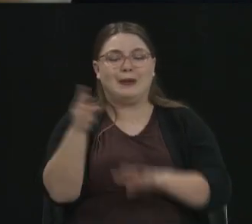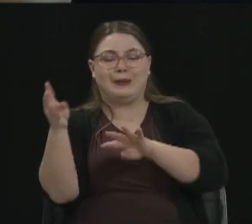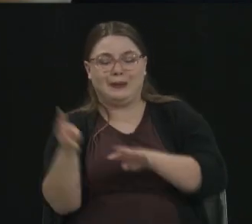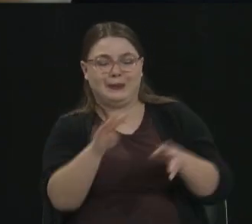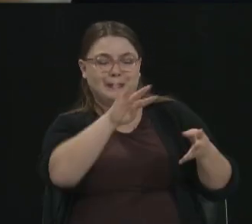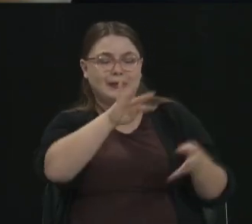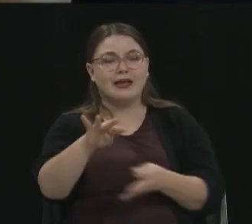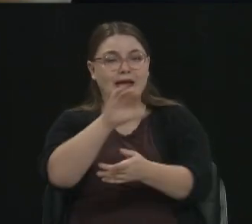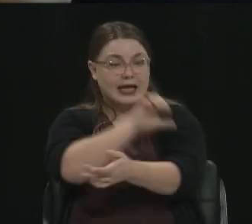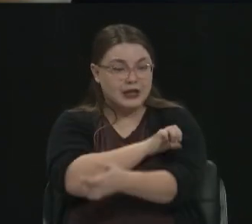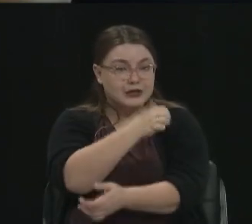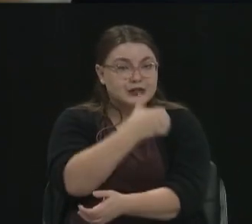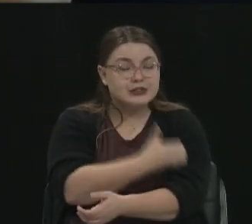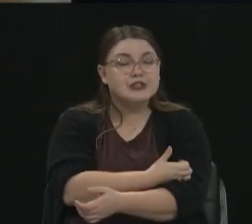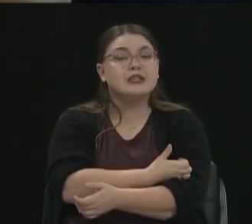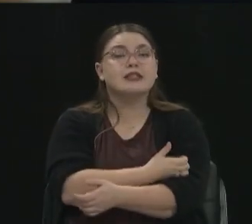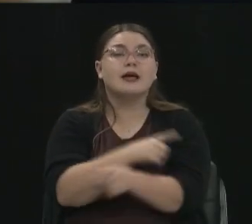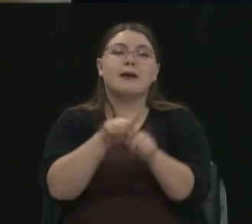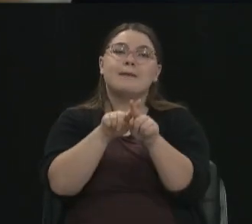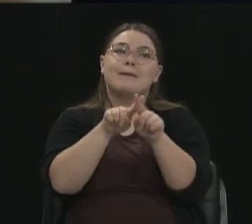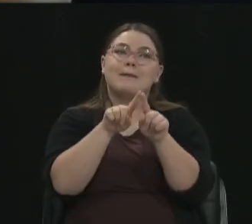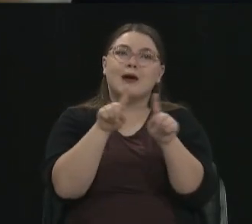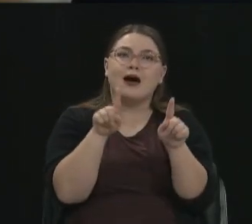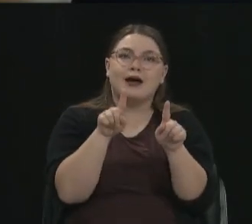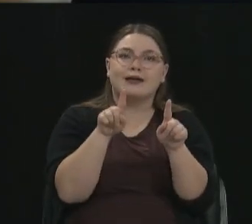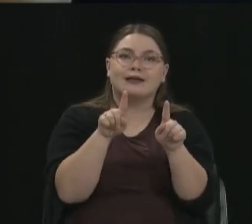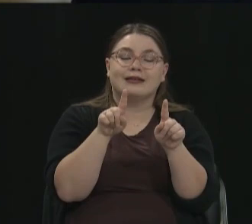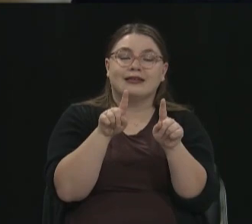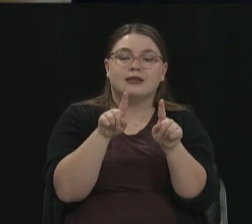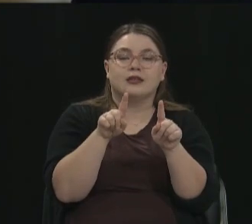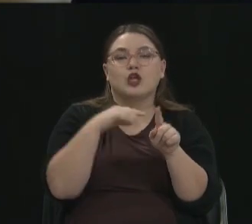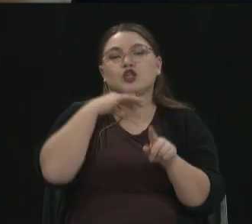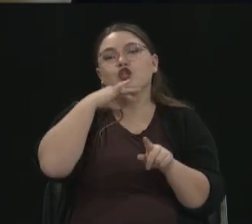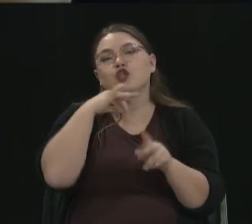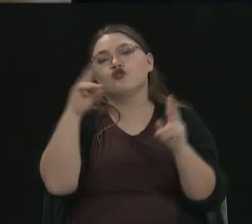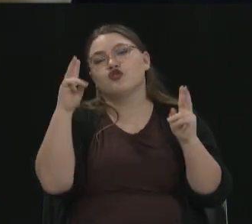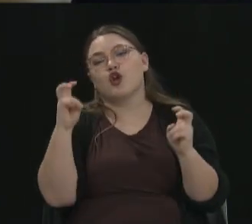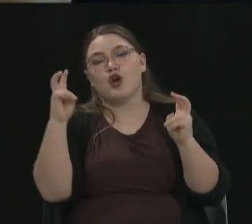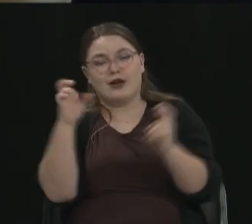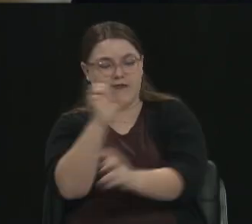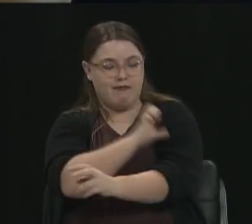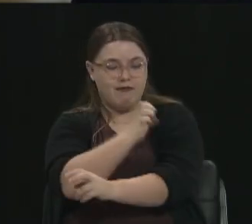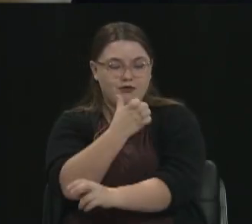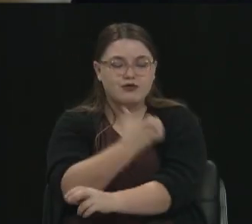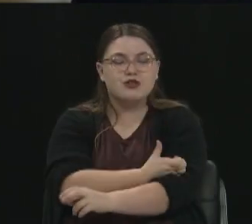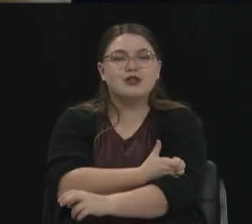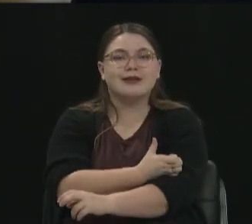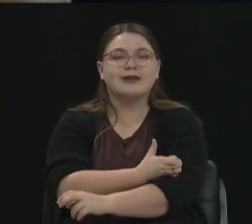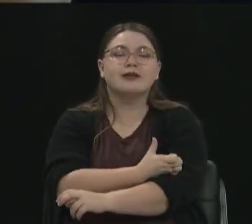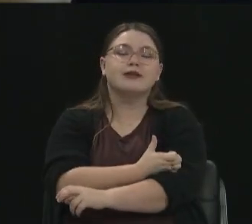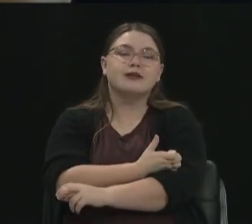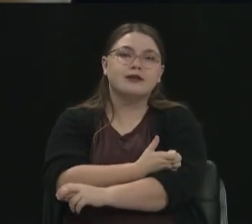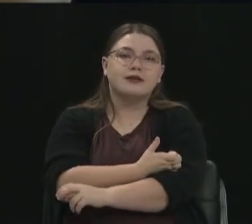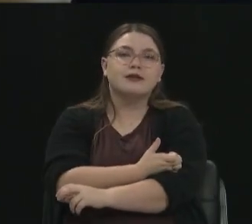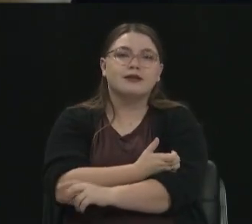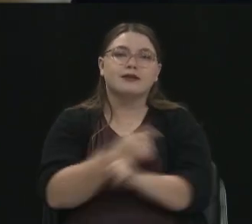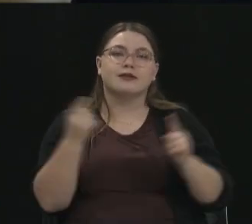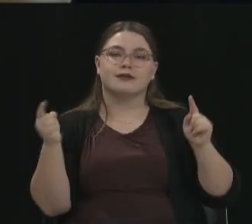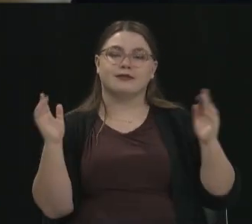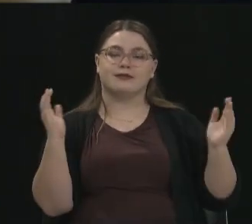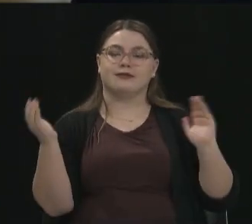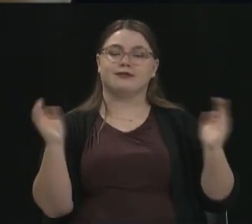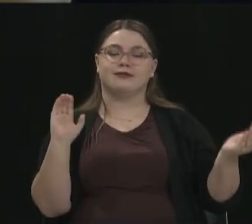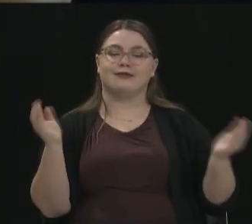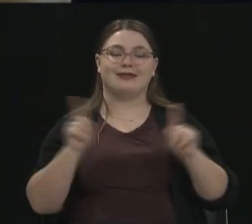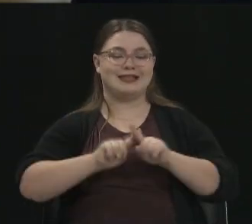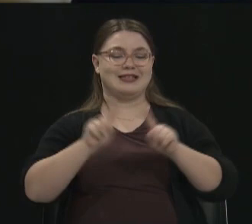hard for dirtier forms of energy suggests something.